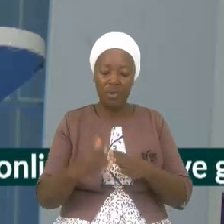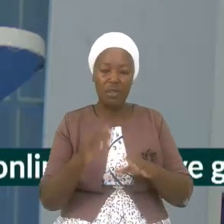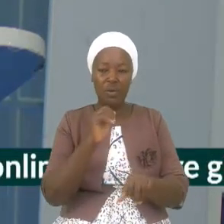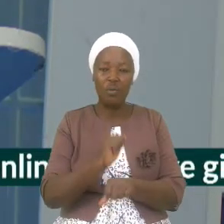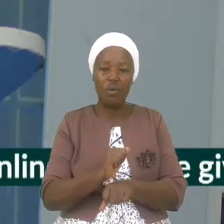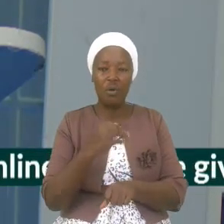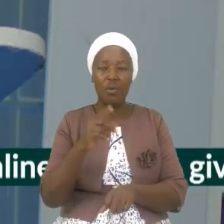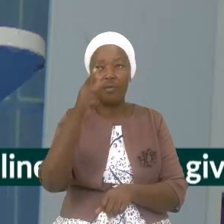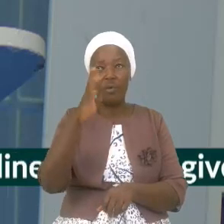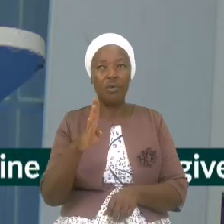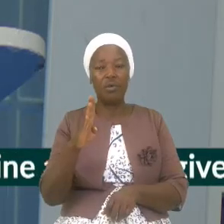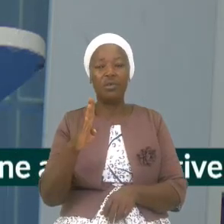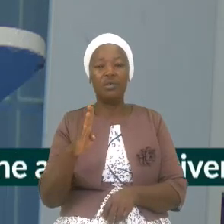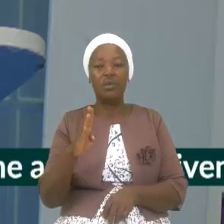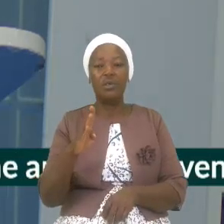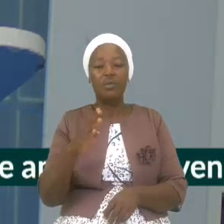Jesus' name.